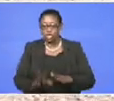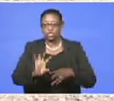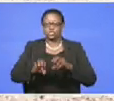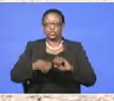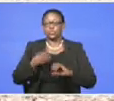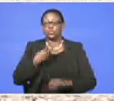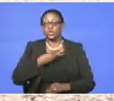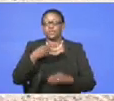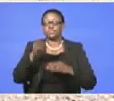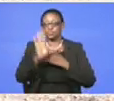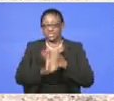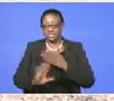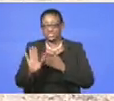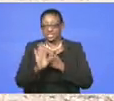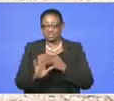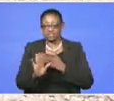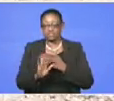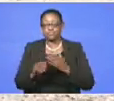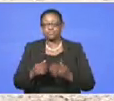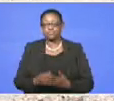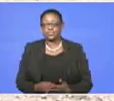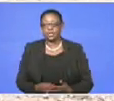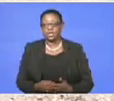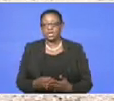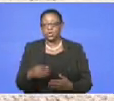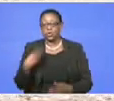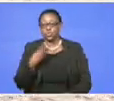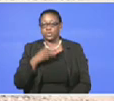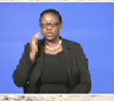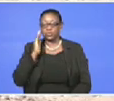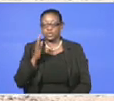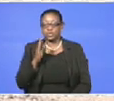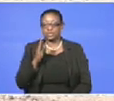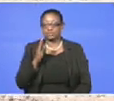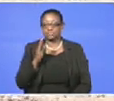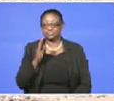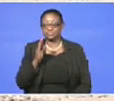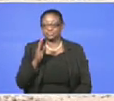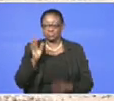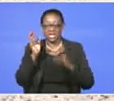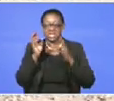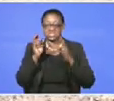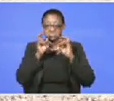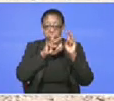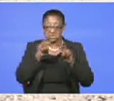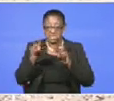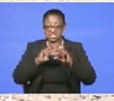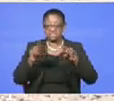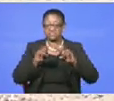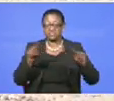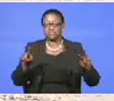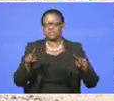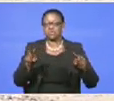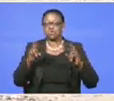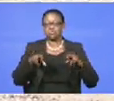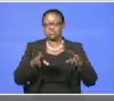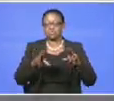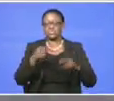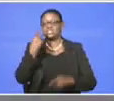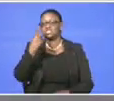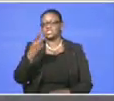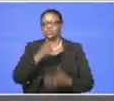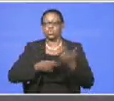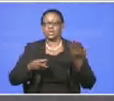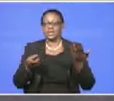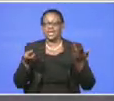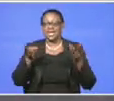Minister Bannister explained how Works Ministry officials regularly assess roads, and he added that they experience setbacks at times due to the